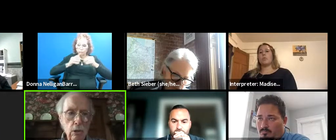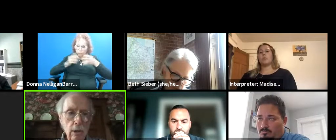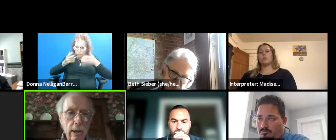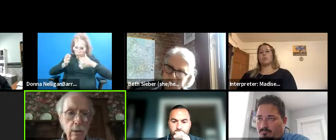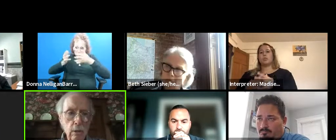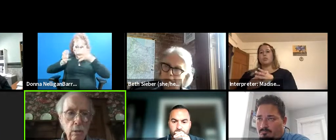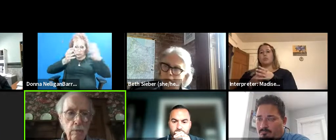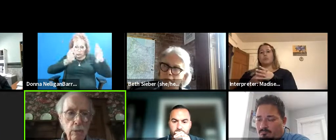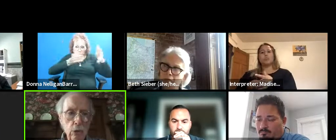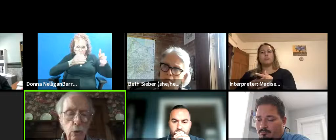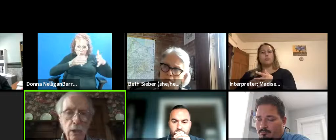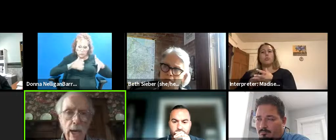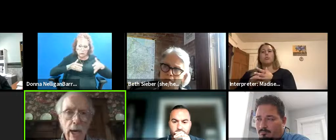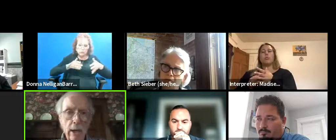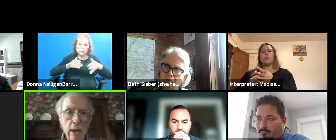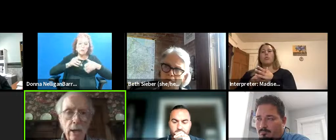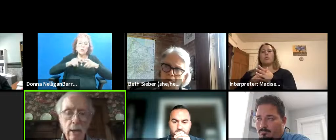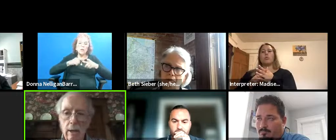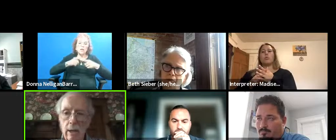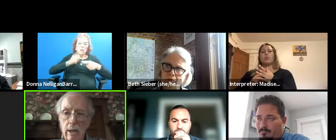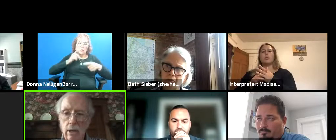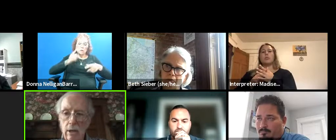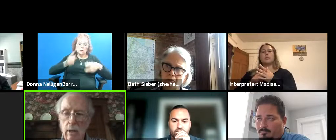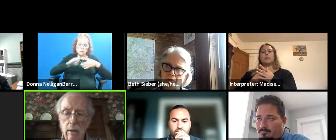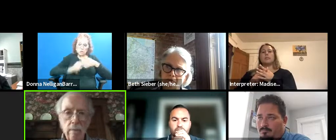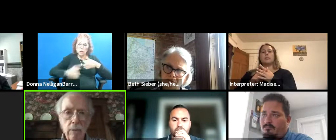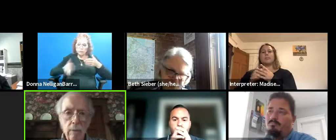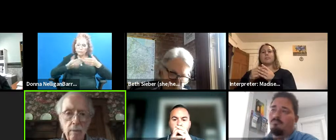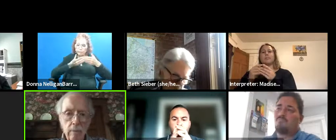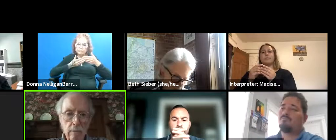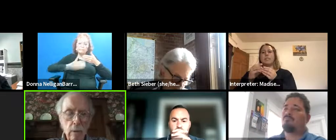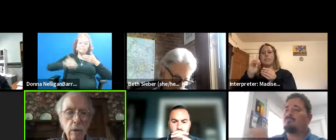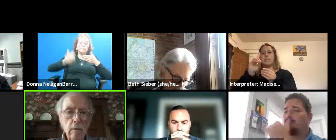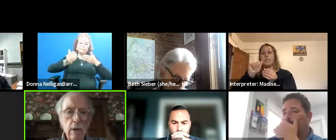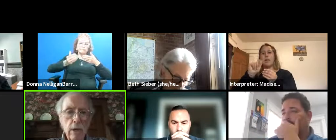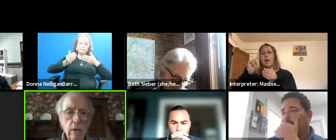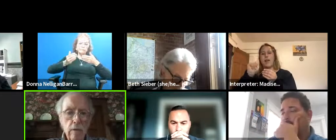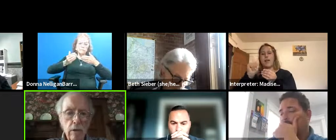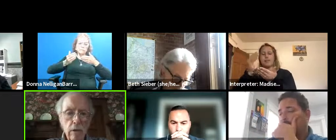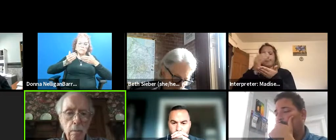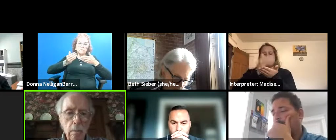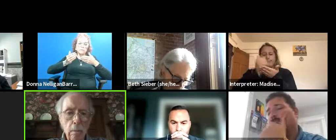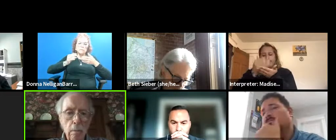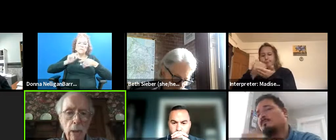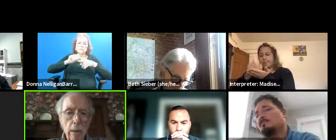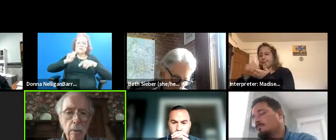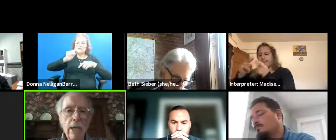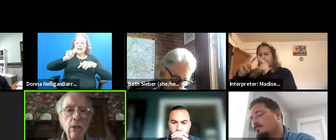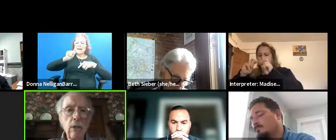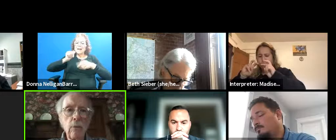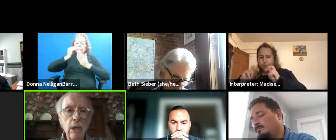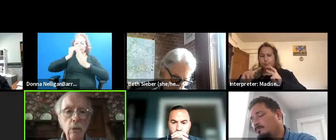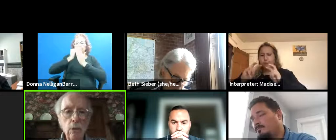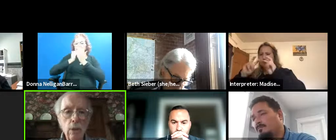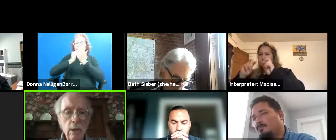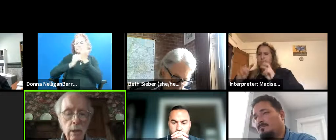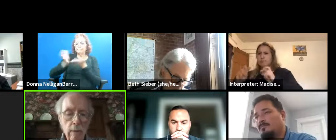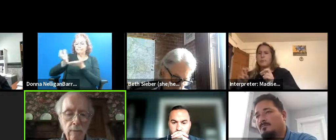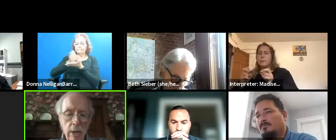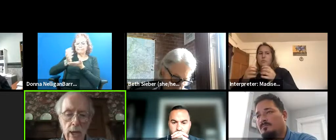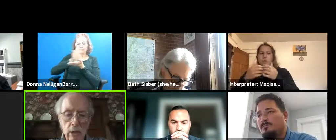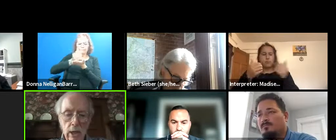to sort the data into the various different pots that we